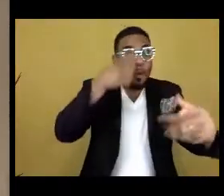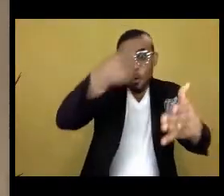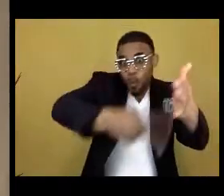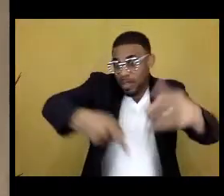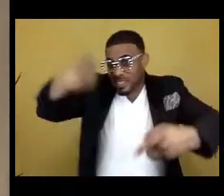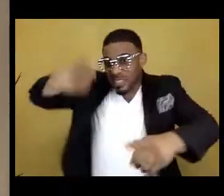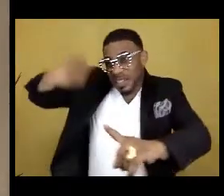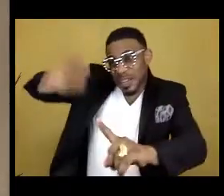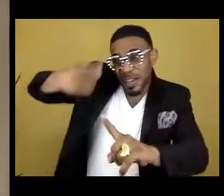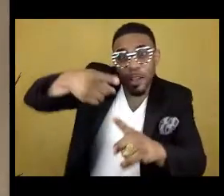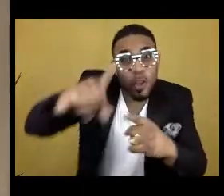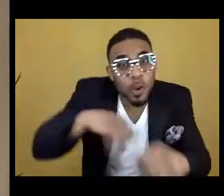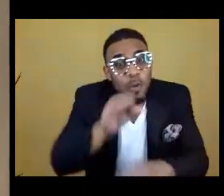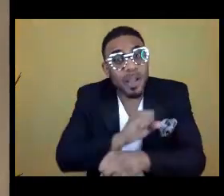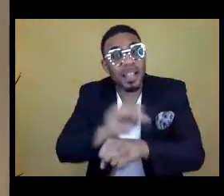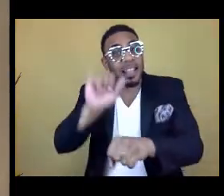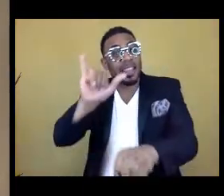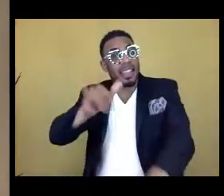you were